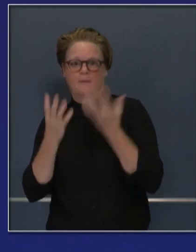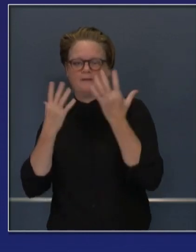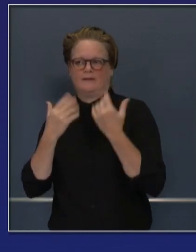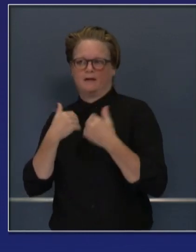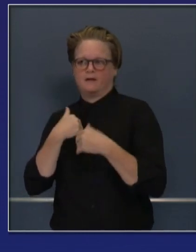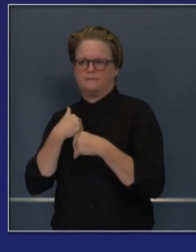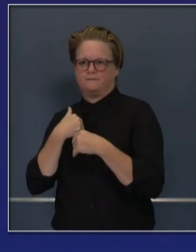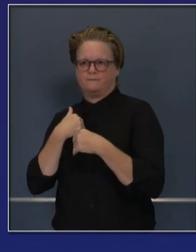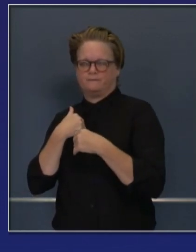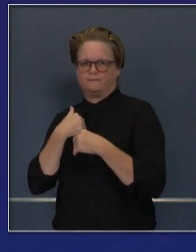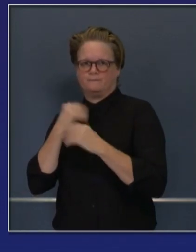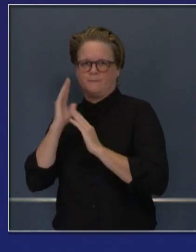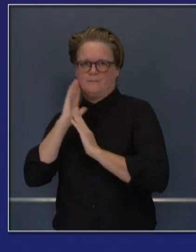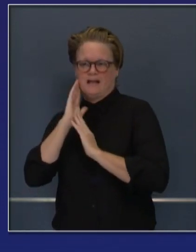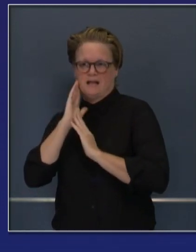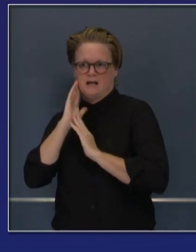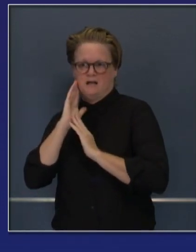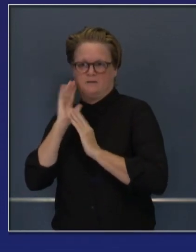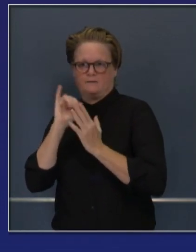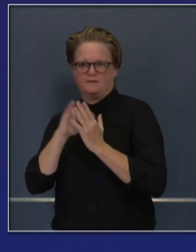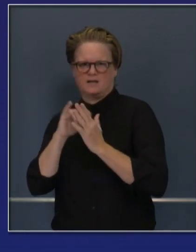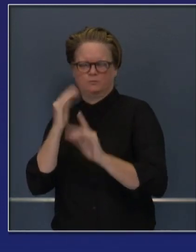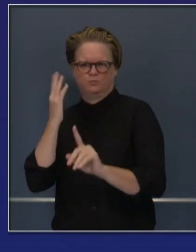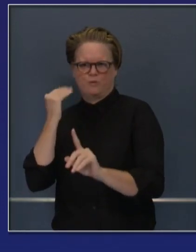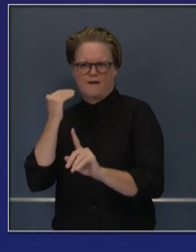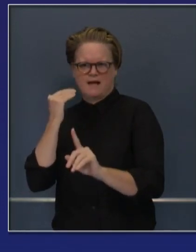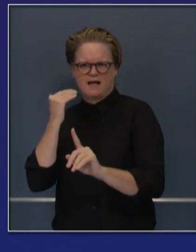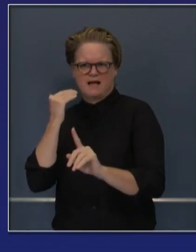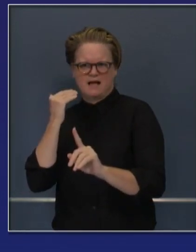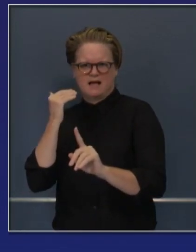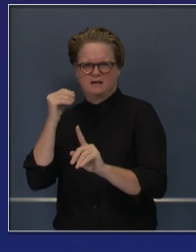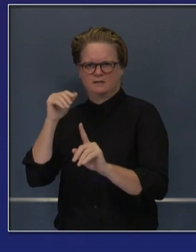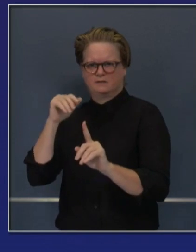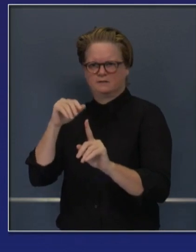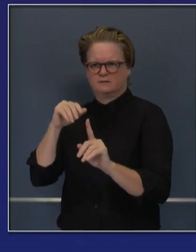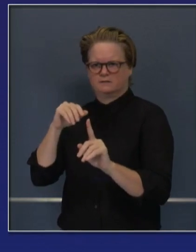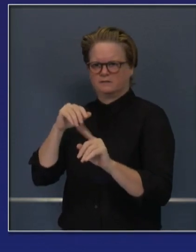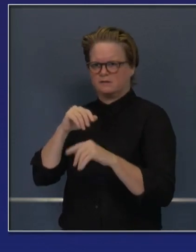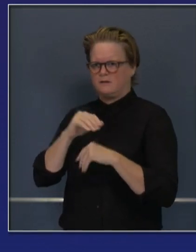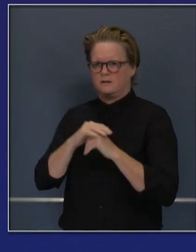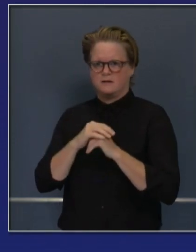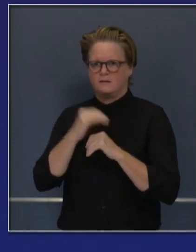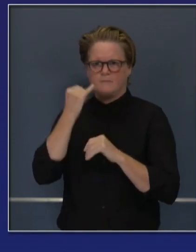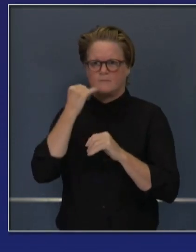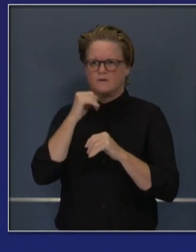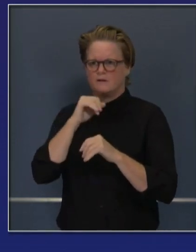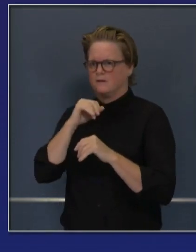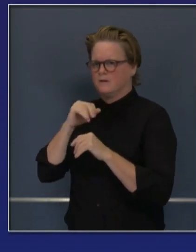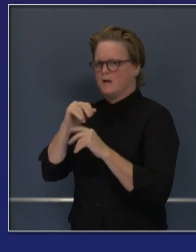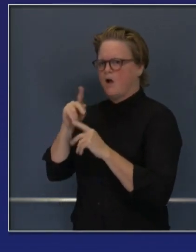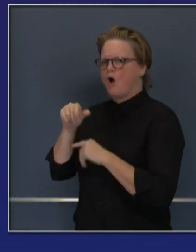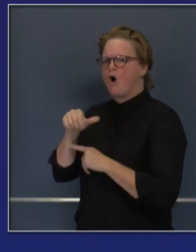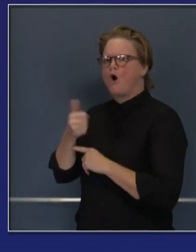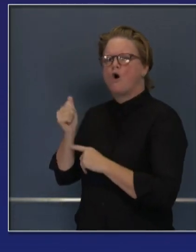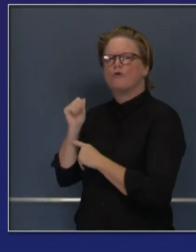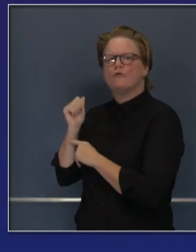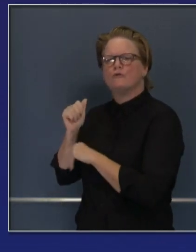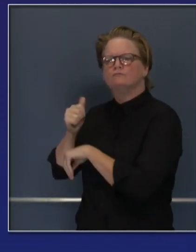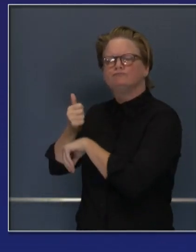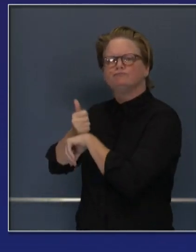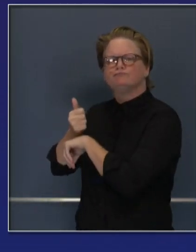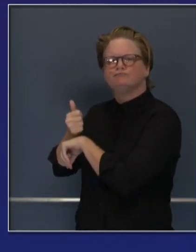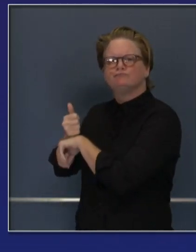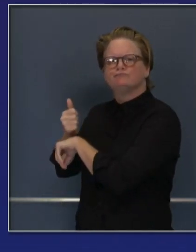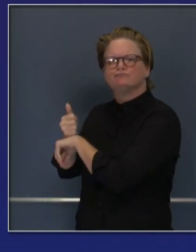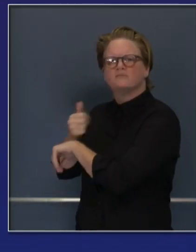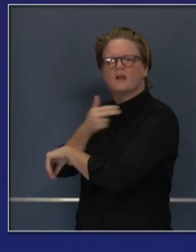that's why I updated you on the surge beds outside of the healthcare system capacity, because we are not waiting